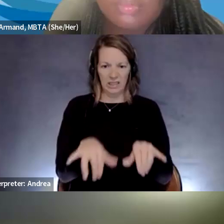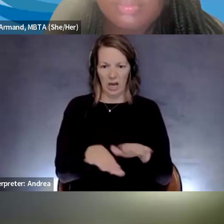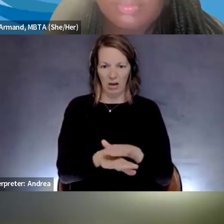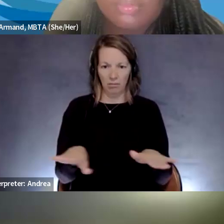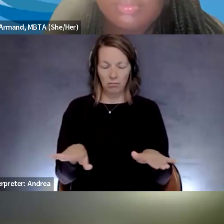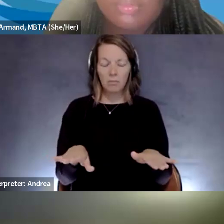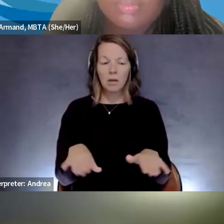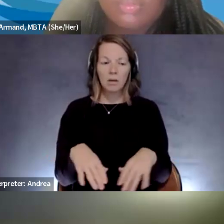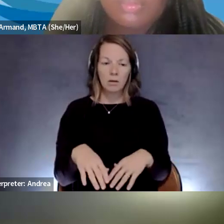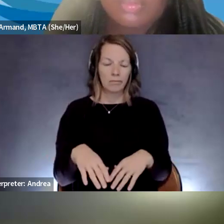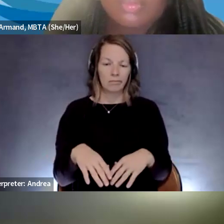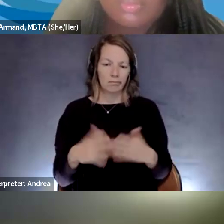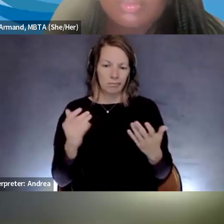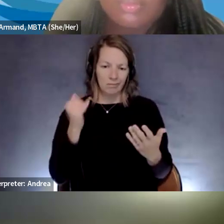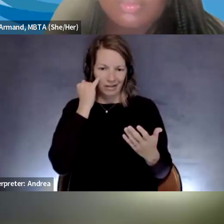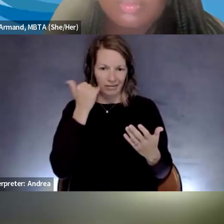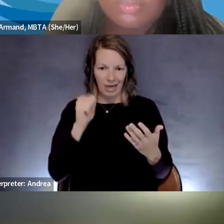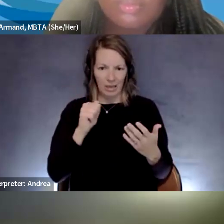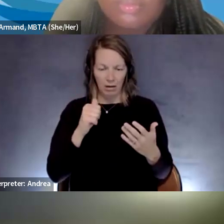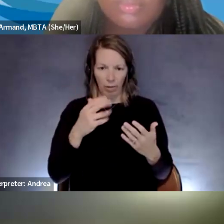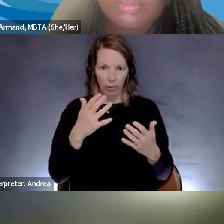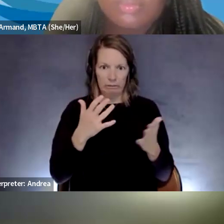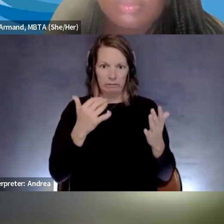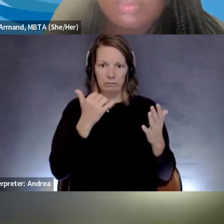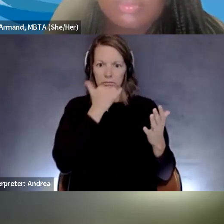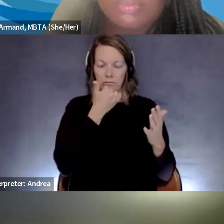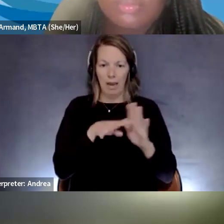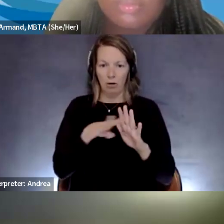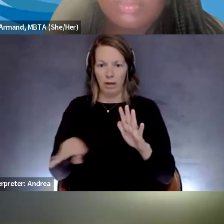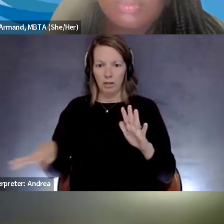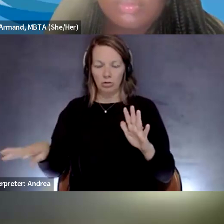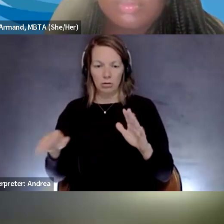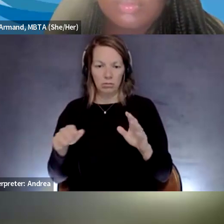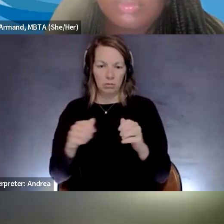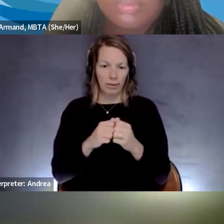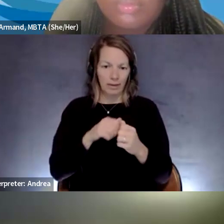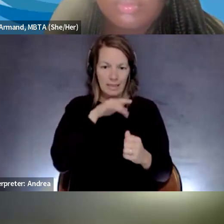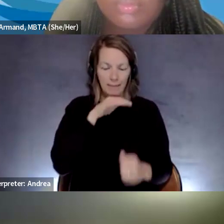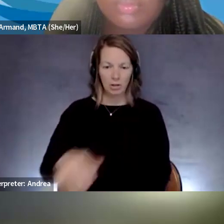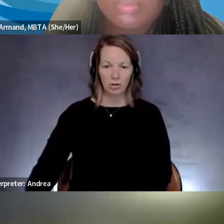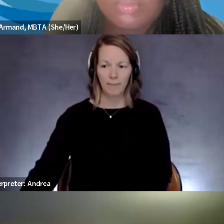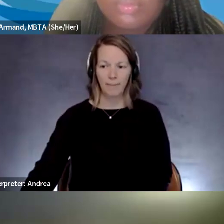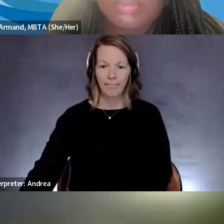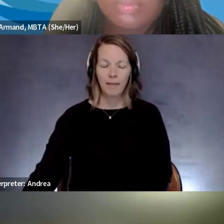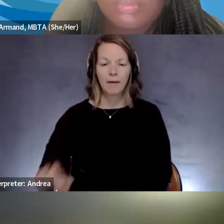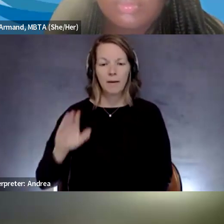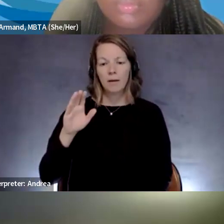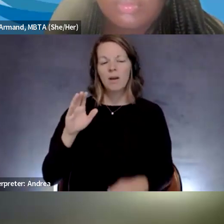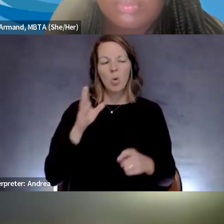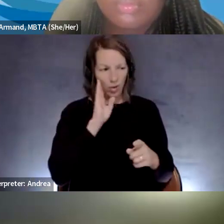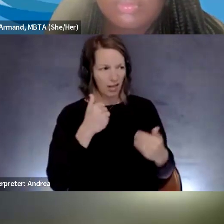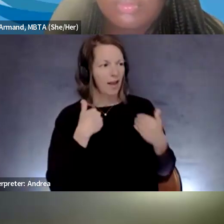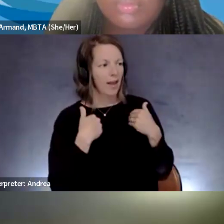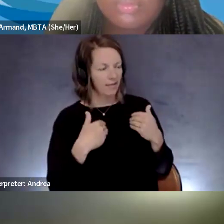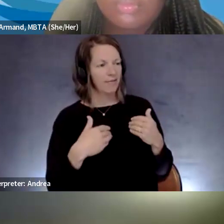at, prohibiting any further migration with contamination. So there'll be restrictive measures in the means